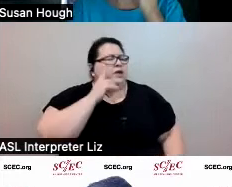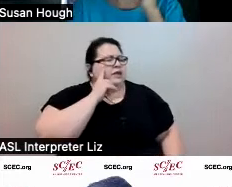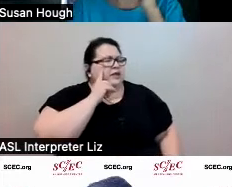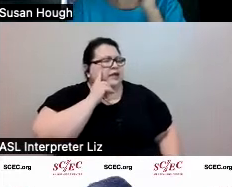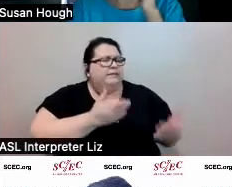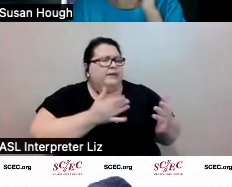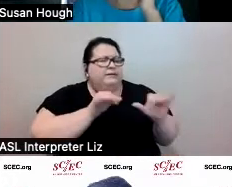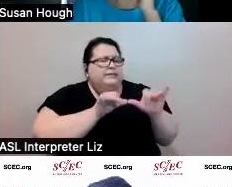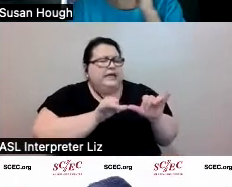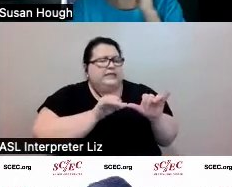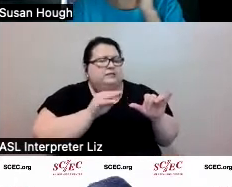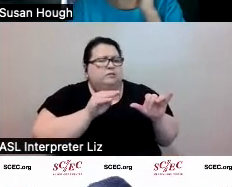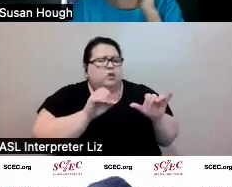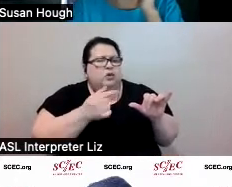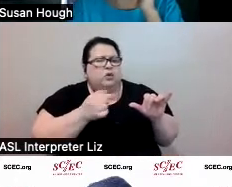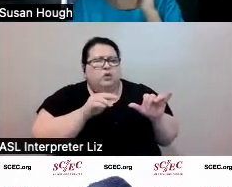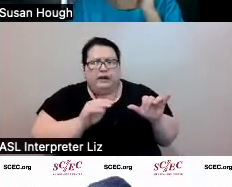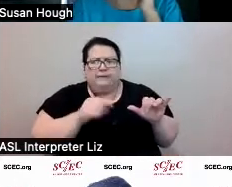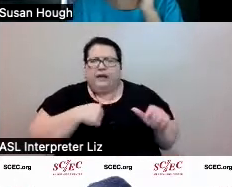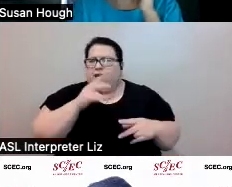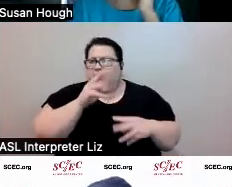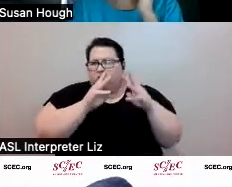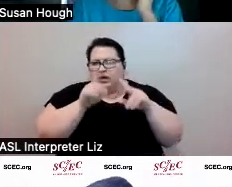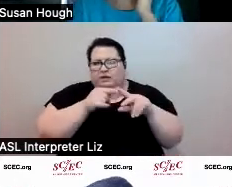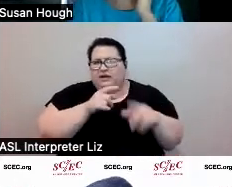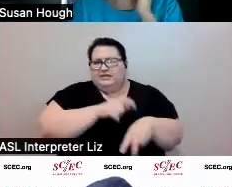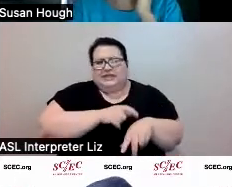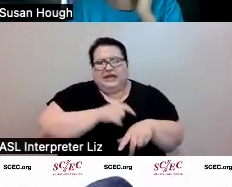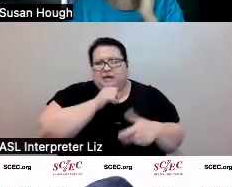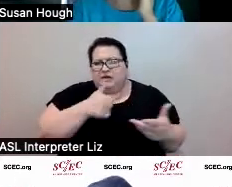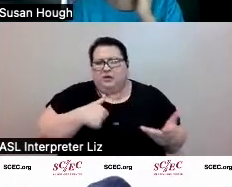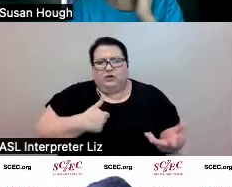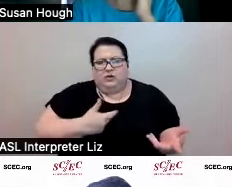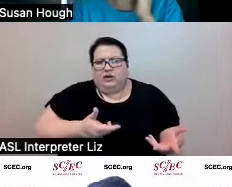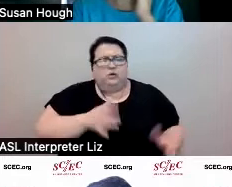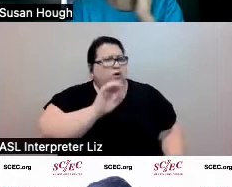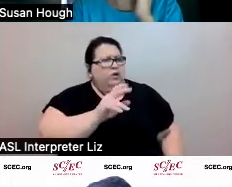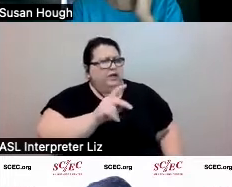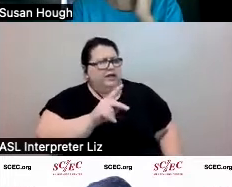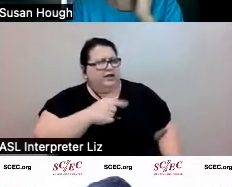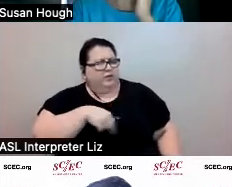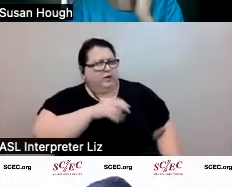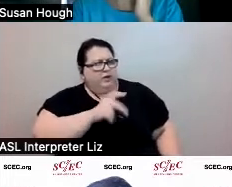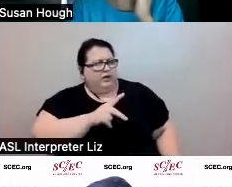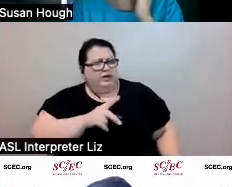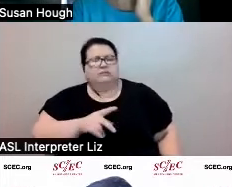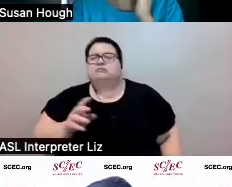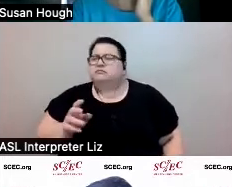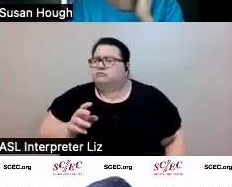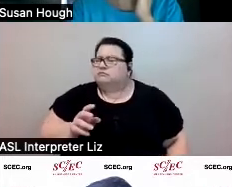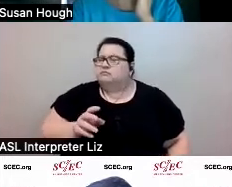the seismograms, but I'm a little worried about time. I don't want to. We're okay. We're okay. So